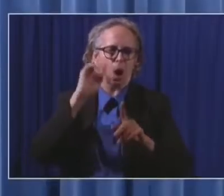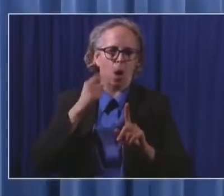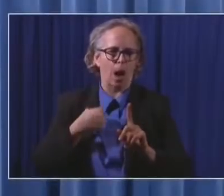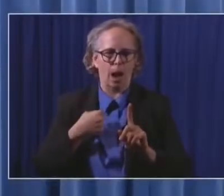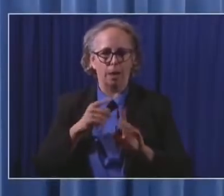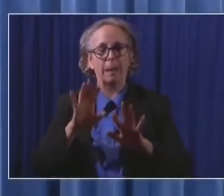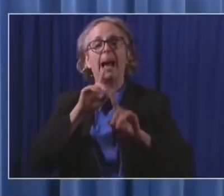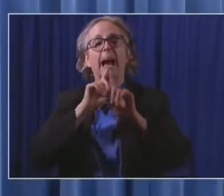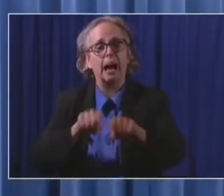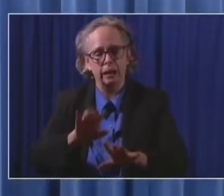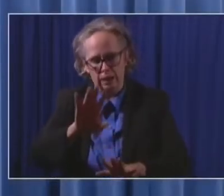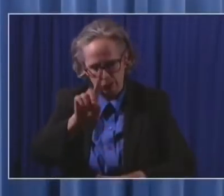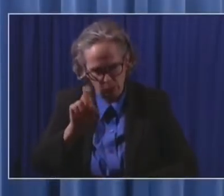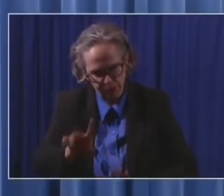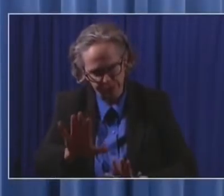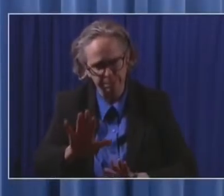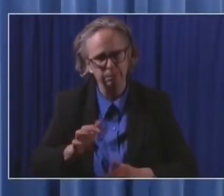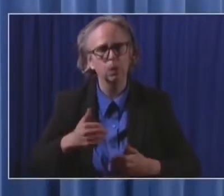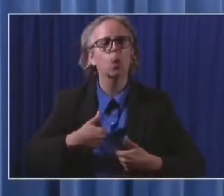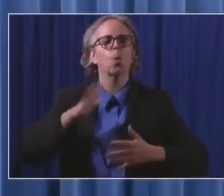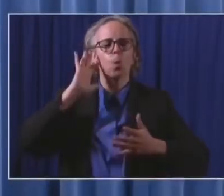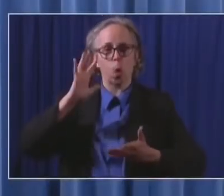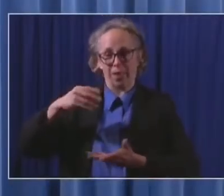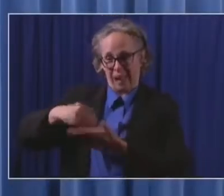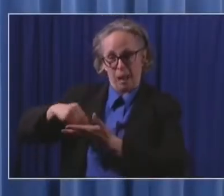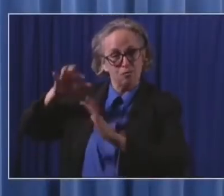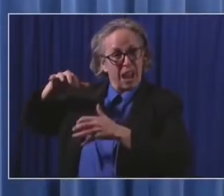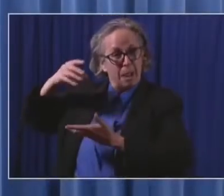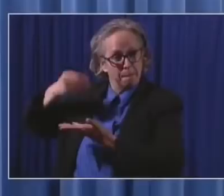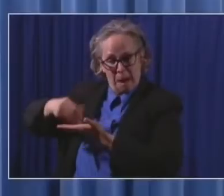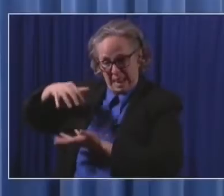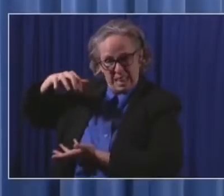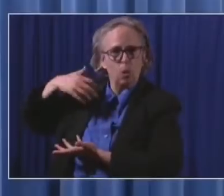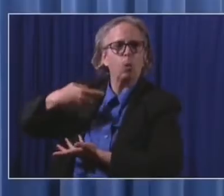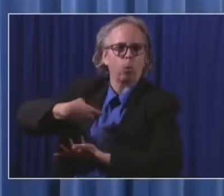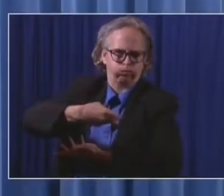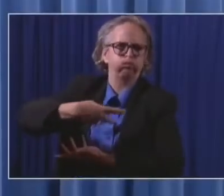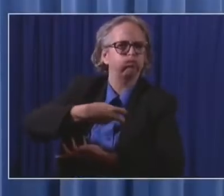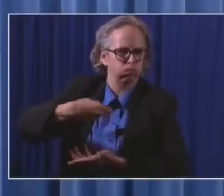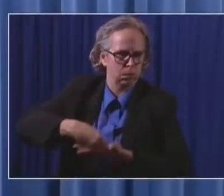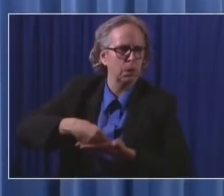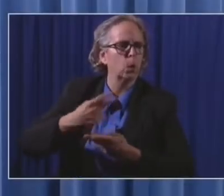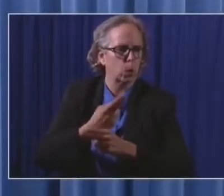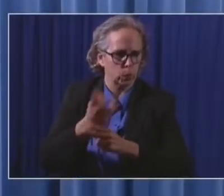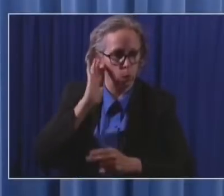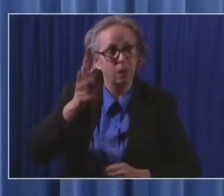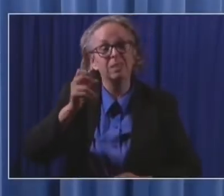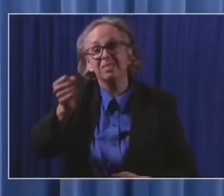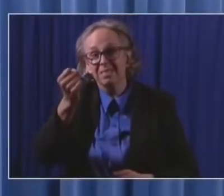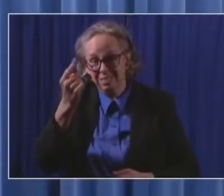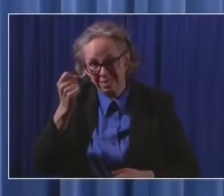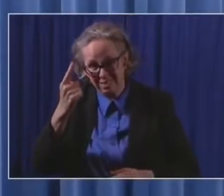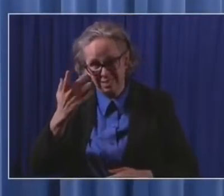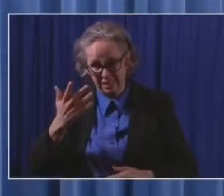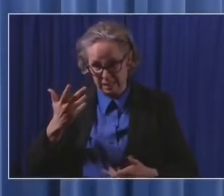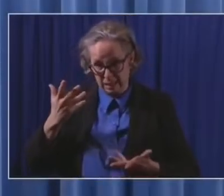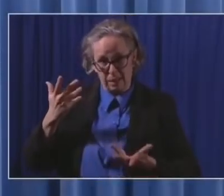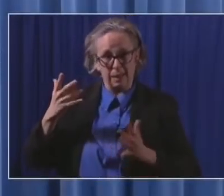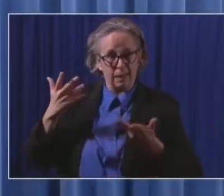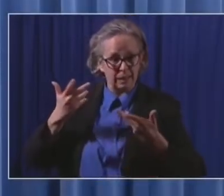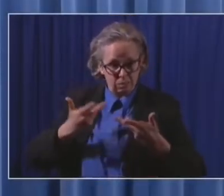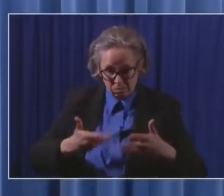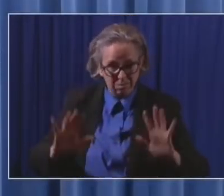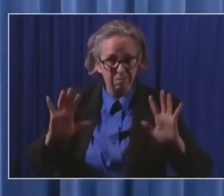coming. So we're moving forward, but in answer to your question, we're certainly going to use a lot of the rainy day